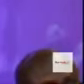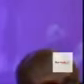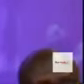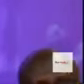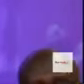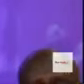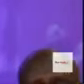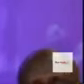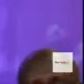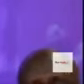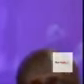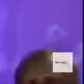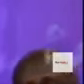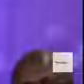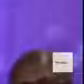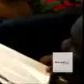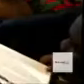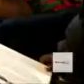Let's receive him with a clap.